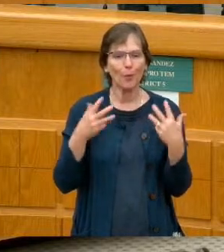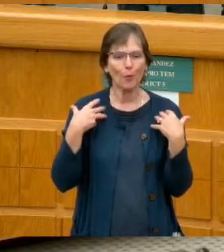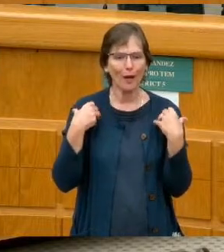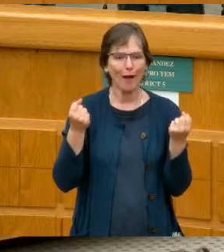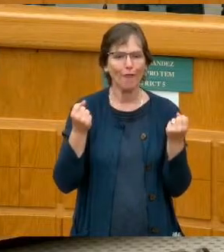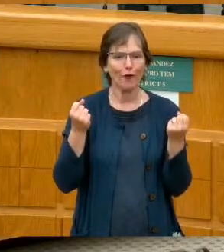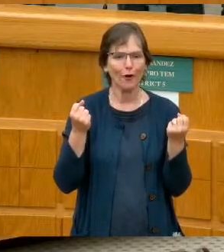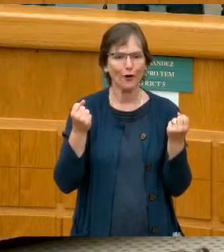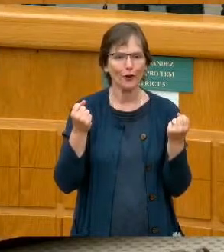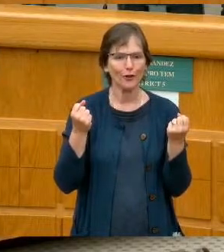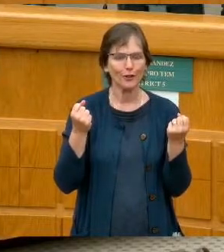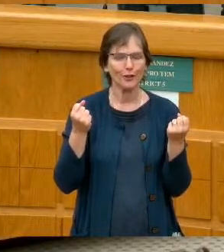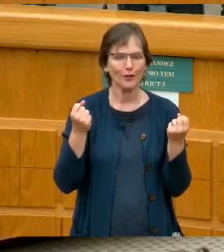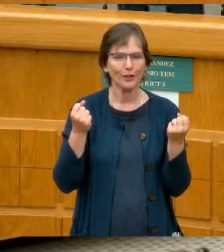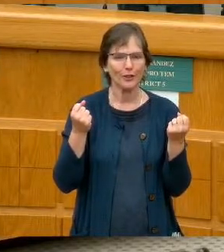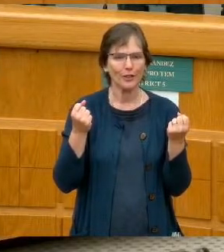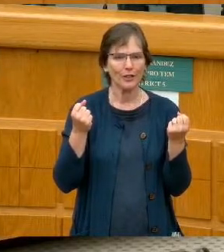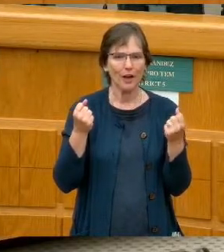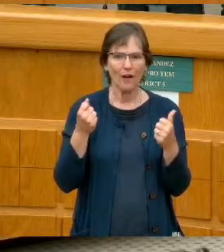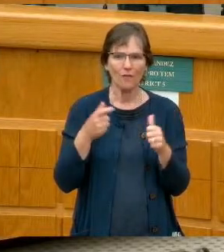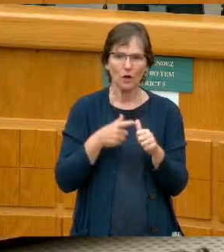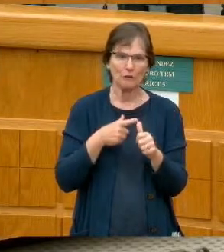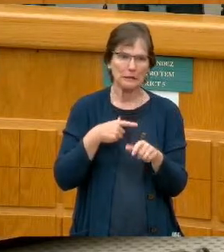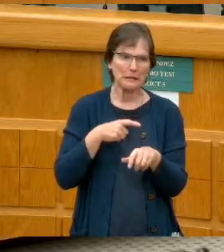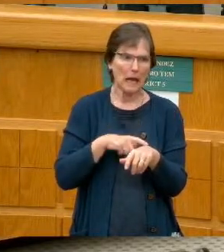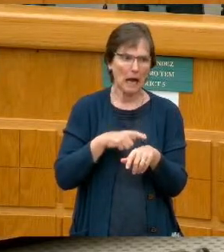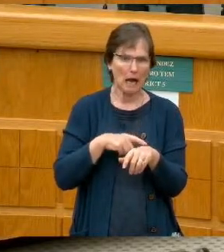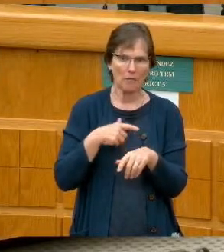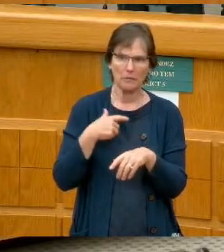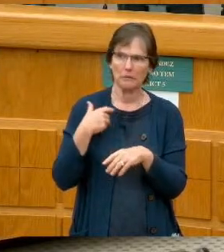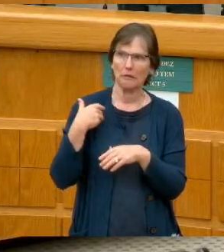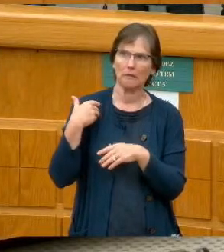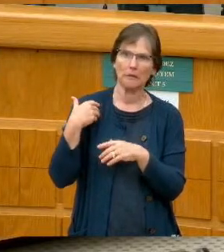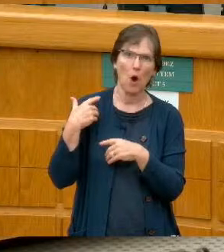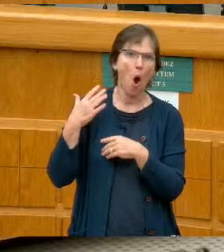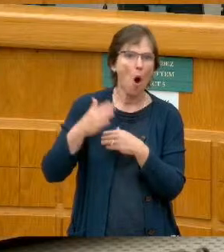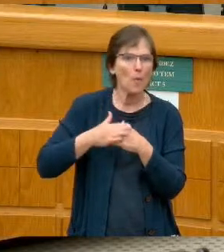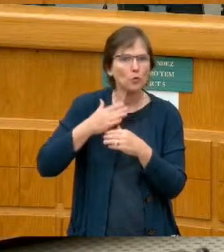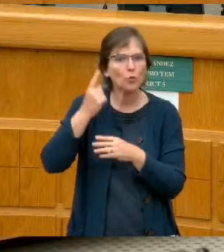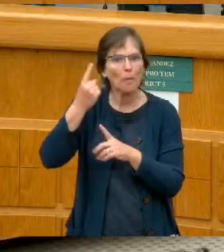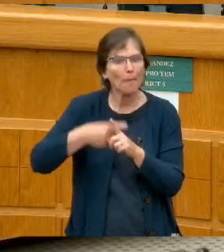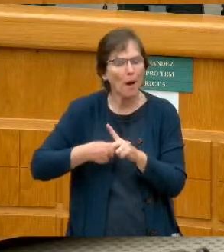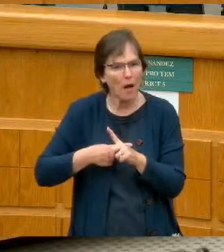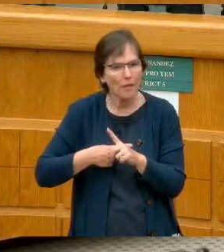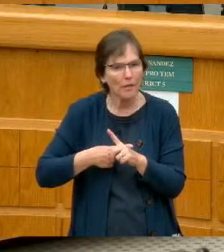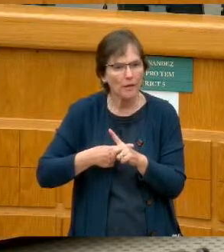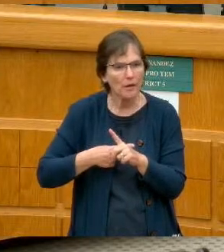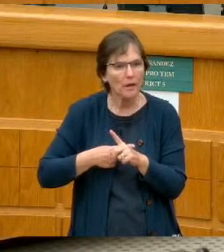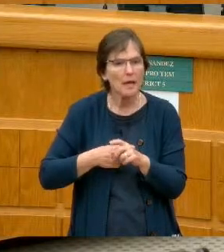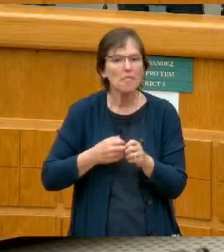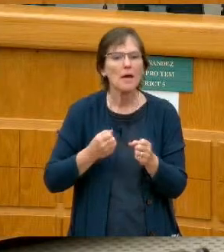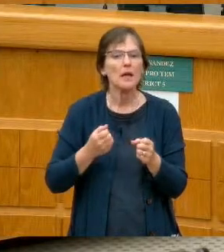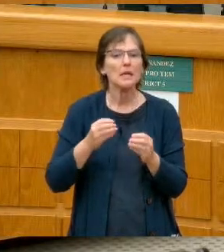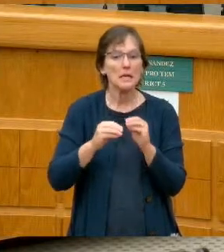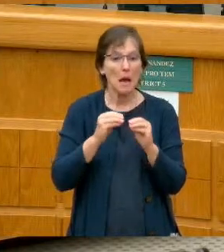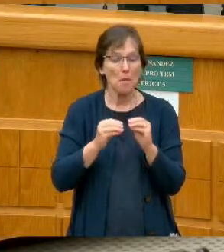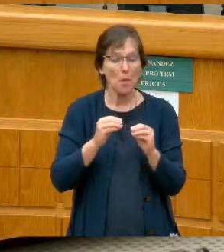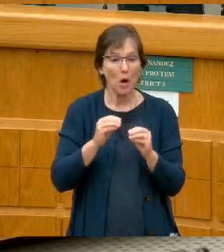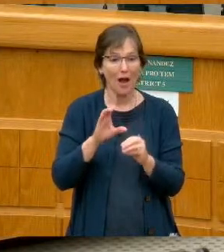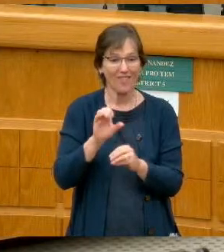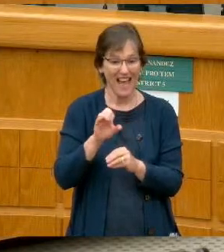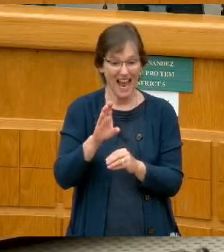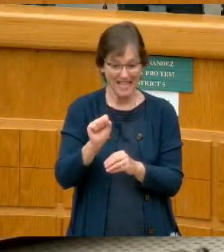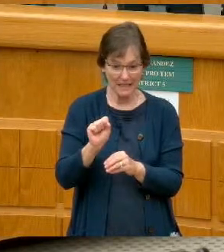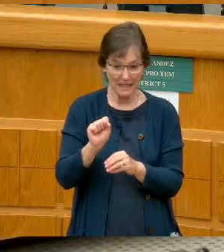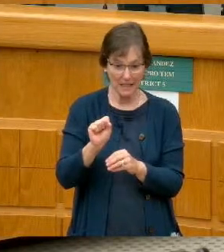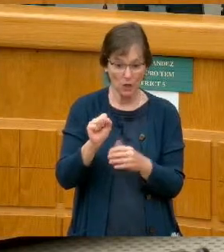first time in several weeks, probably over a month at least, the number of cases recovered is greater than the number of cases